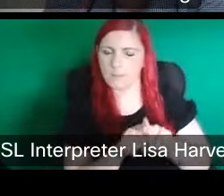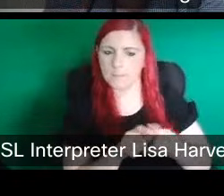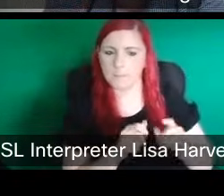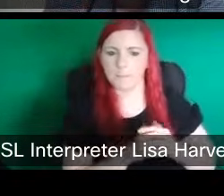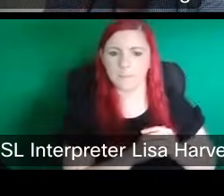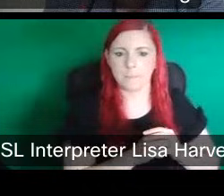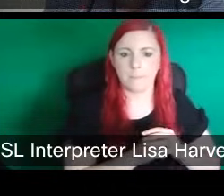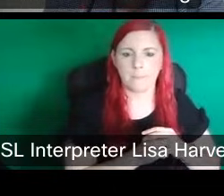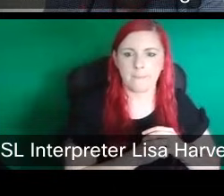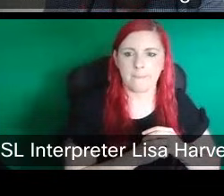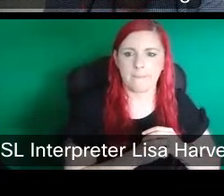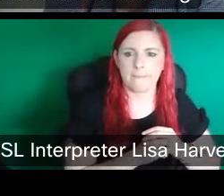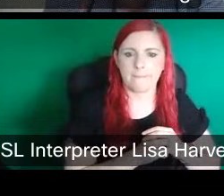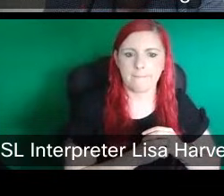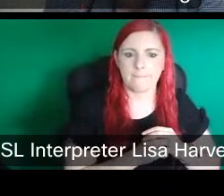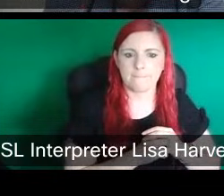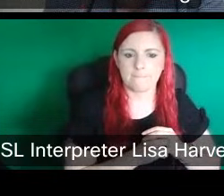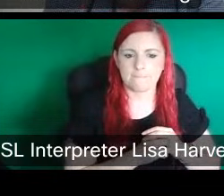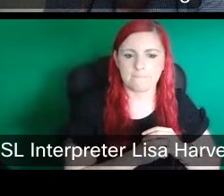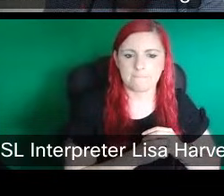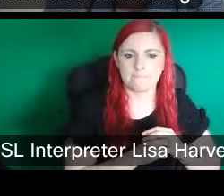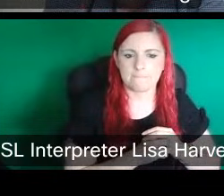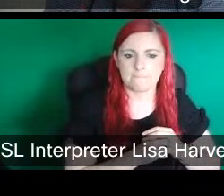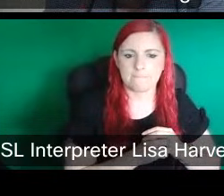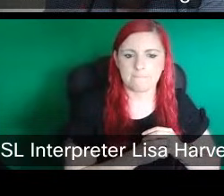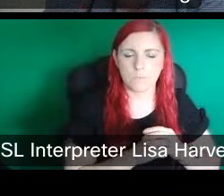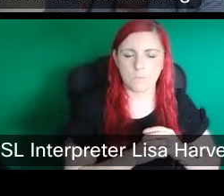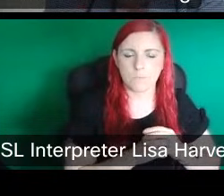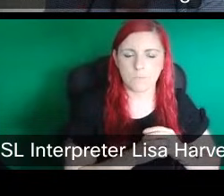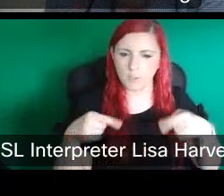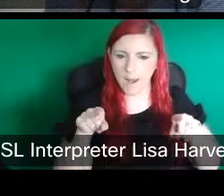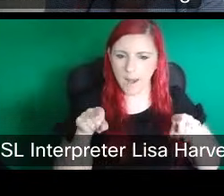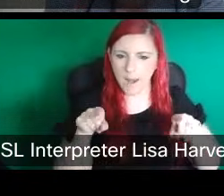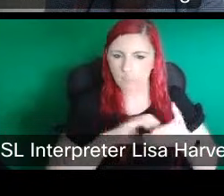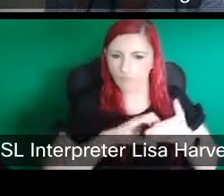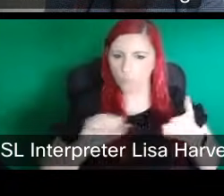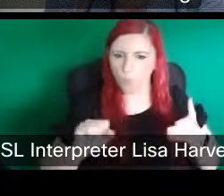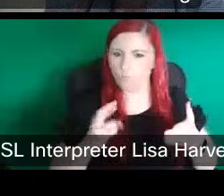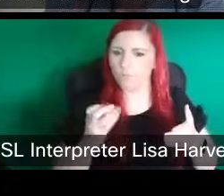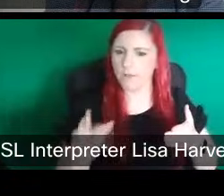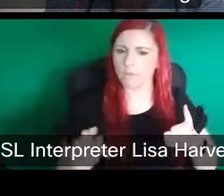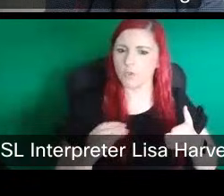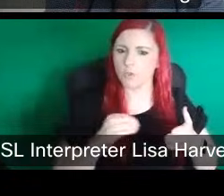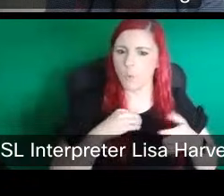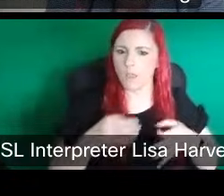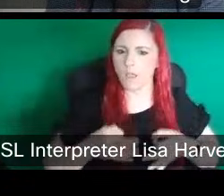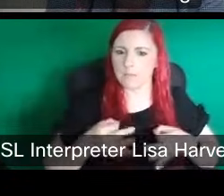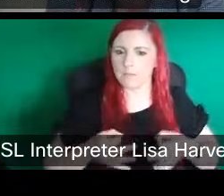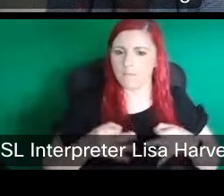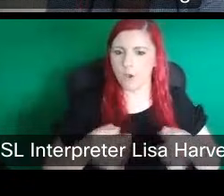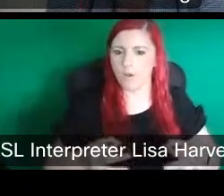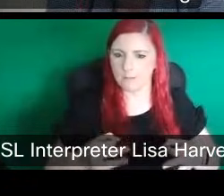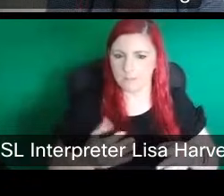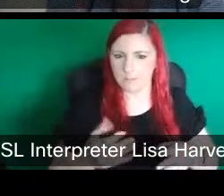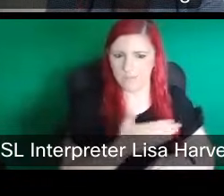We've tried to align it again and removed any references to deferrals. So previously there was some kind of section within